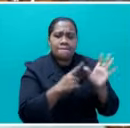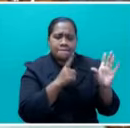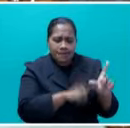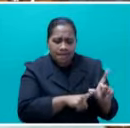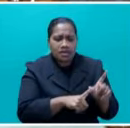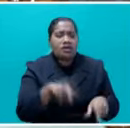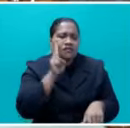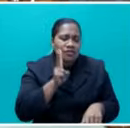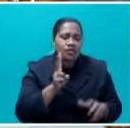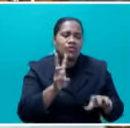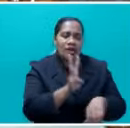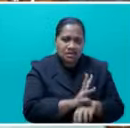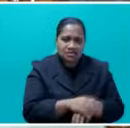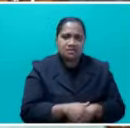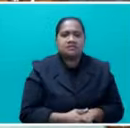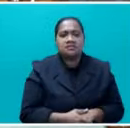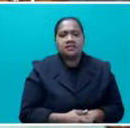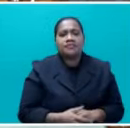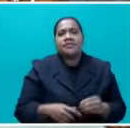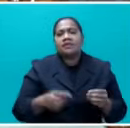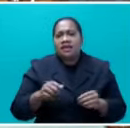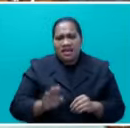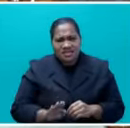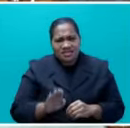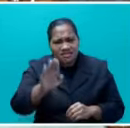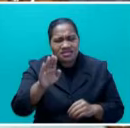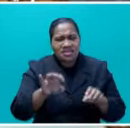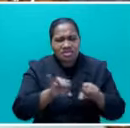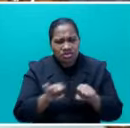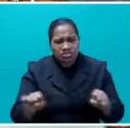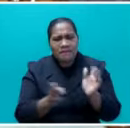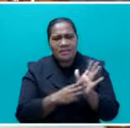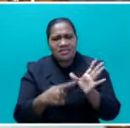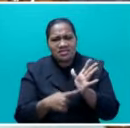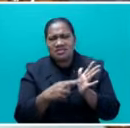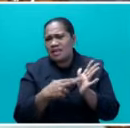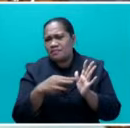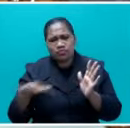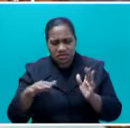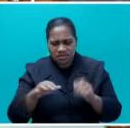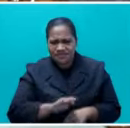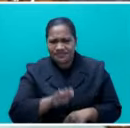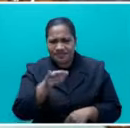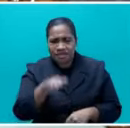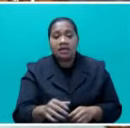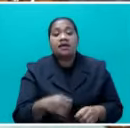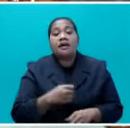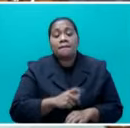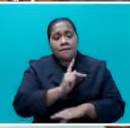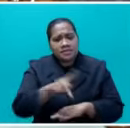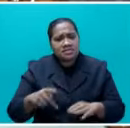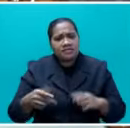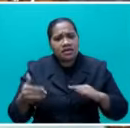Wailesi. Dongowale, parts of Navua, Matanipusi Hill, Serua, Digicel with Wailesi. Taunovo, Pacific Harbour, Vodafone with